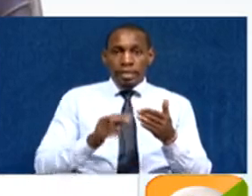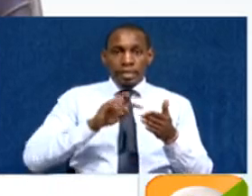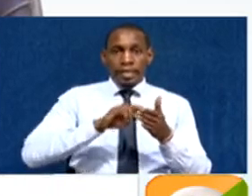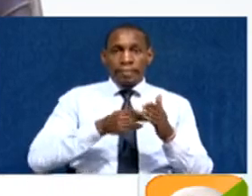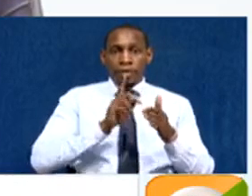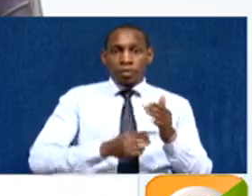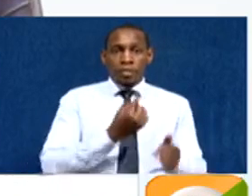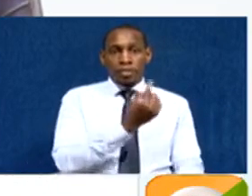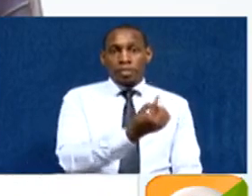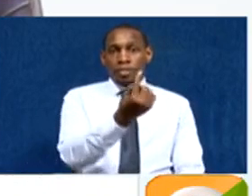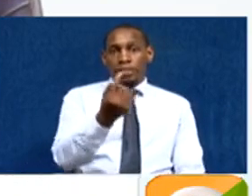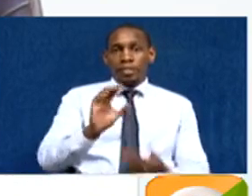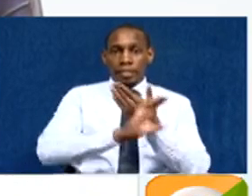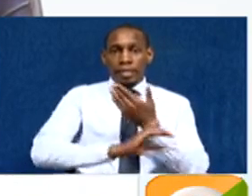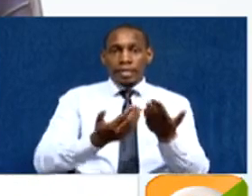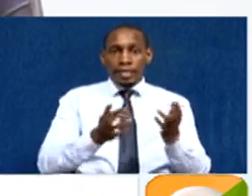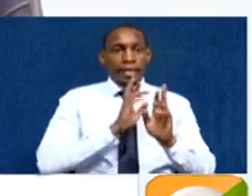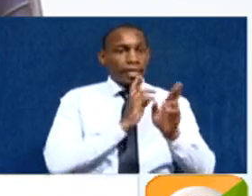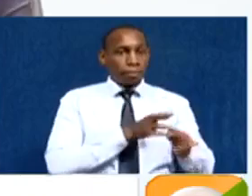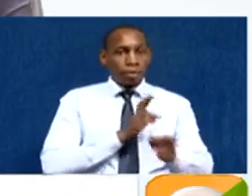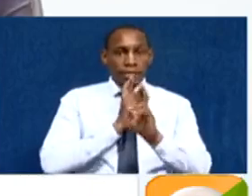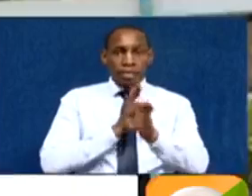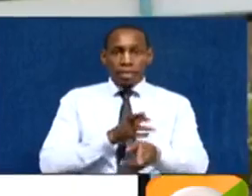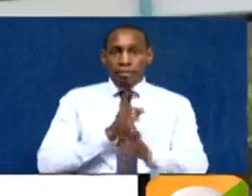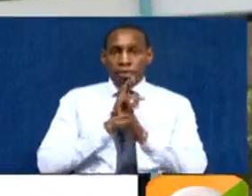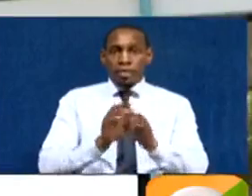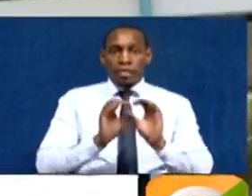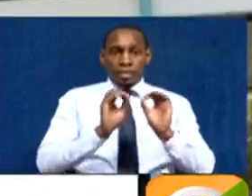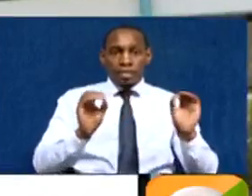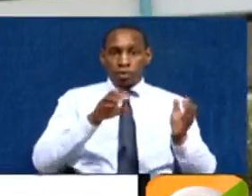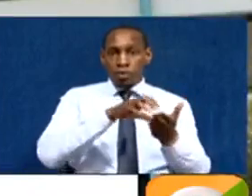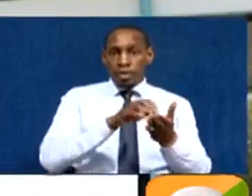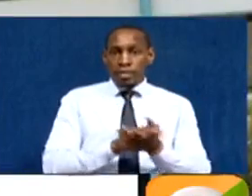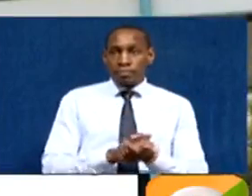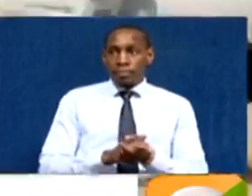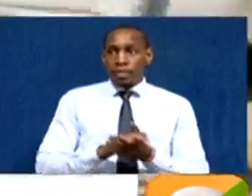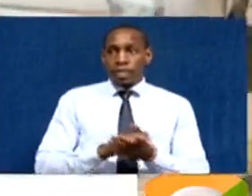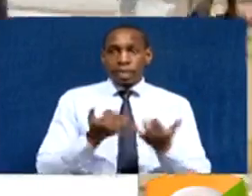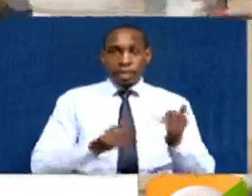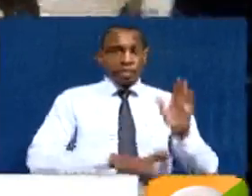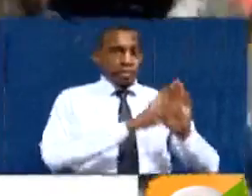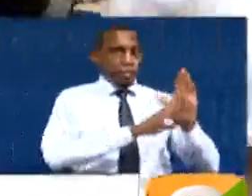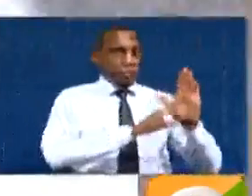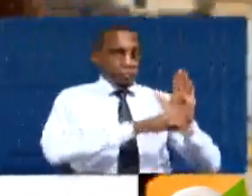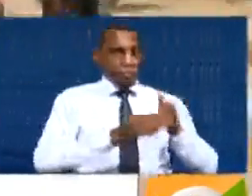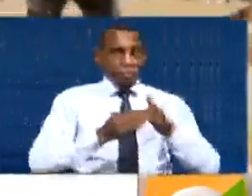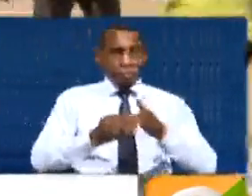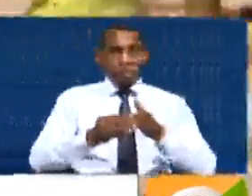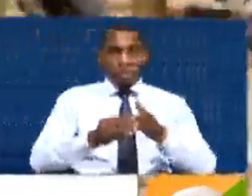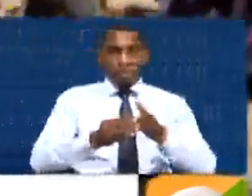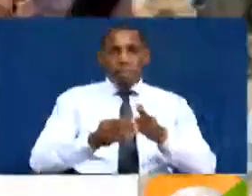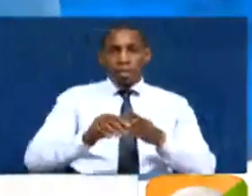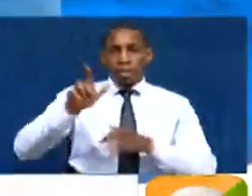mean that each and every country reports no cases. Akhwale says the easing of the measures was informed by a prolonged